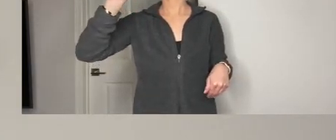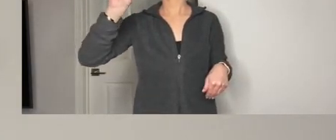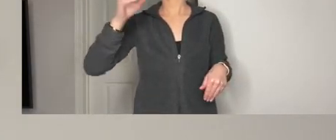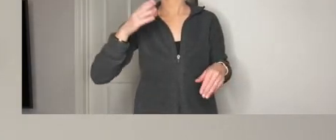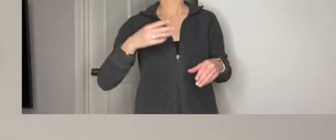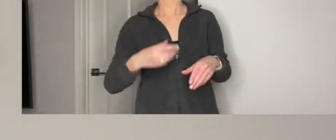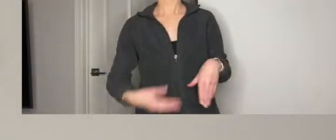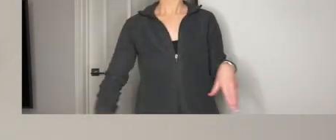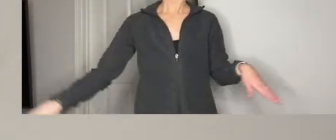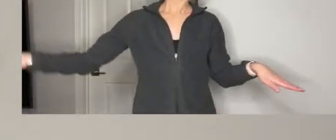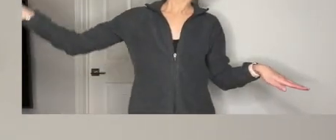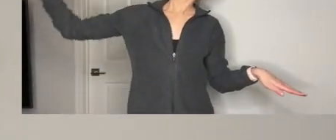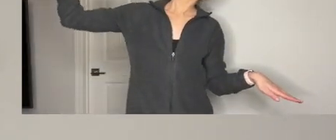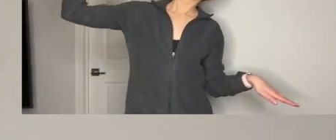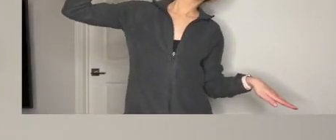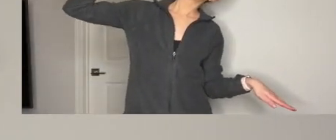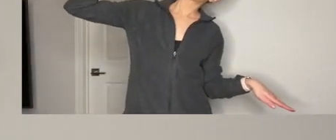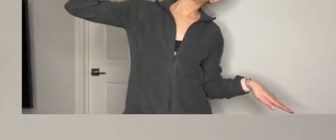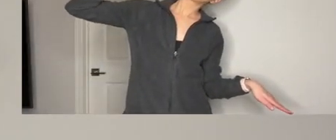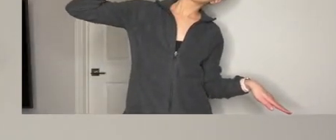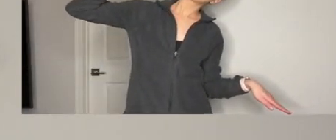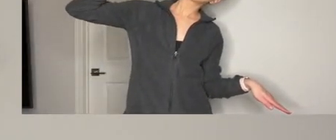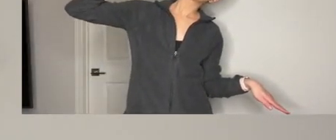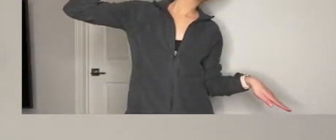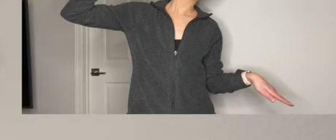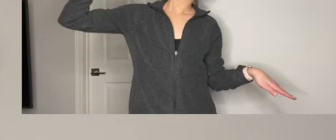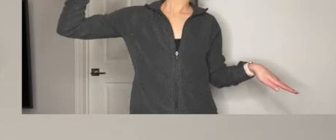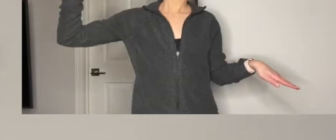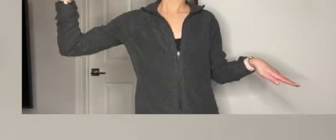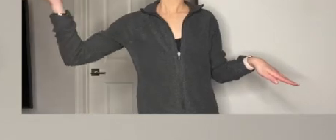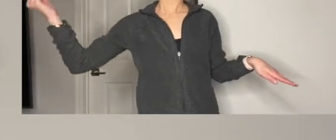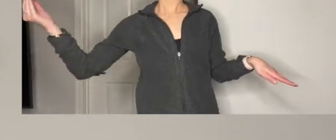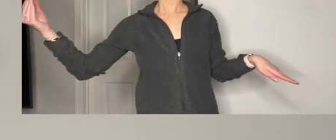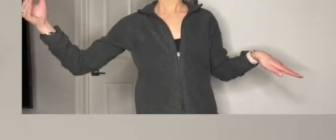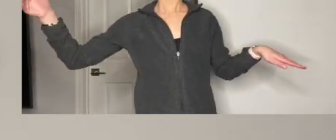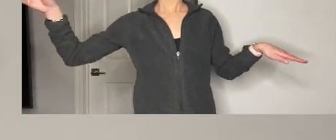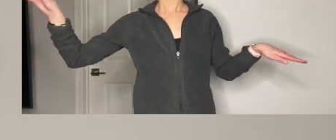up, reach over to the left side.